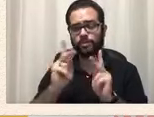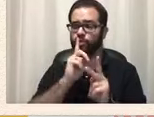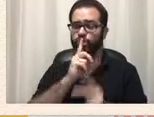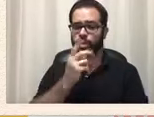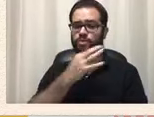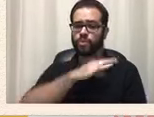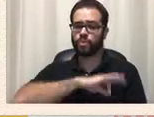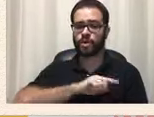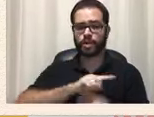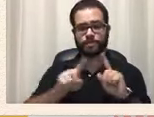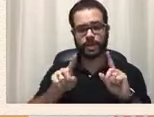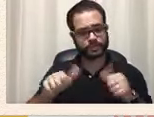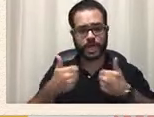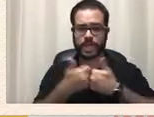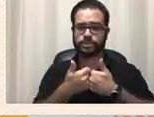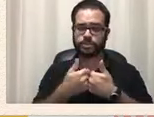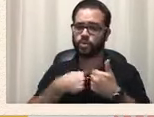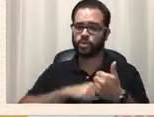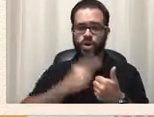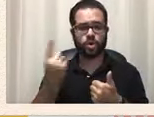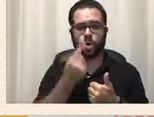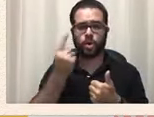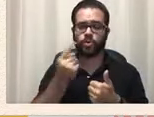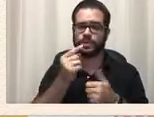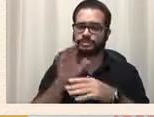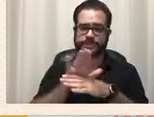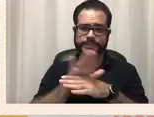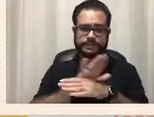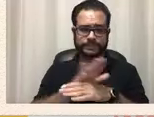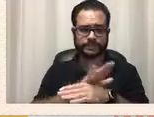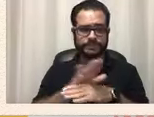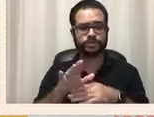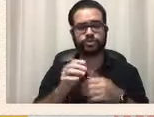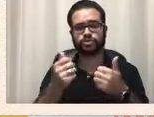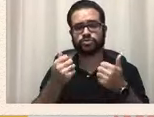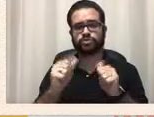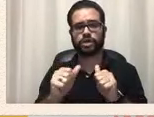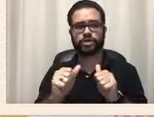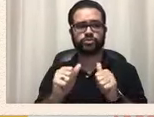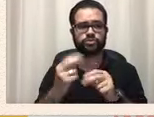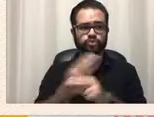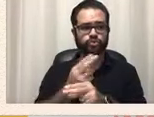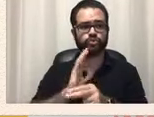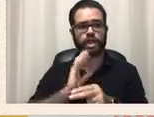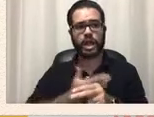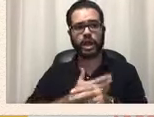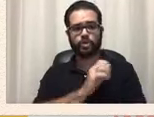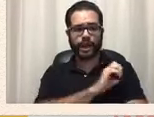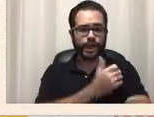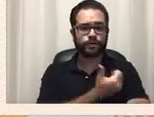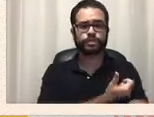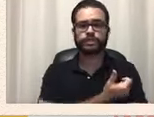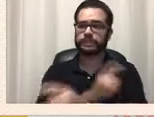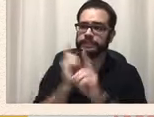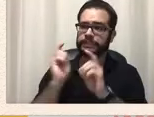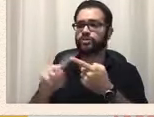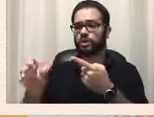constantly busy, expending our time and strength and energy given to someone else. We need to replenish our own